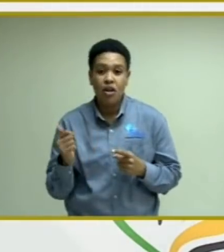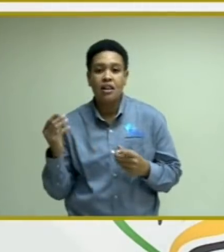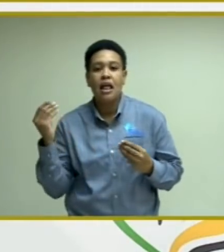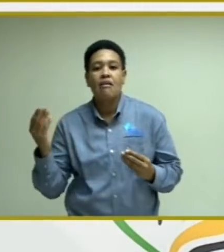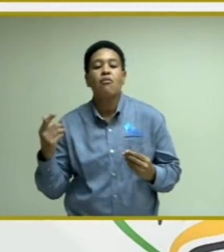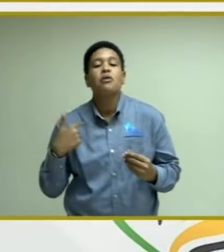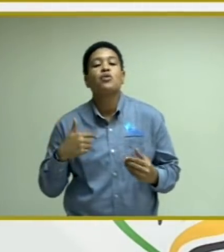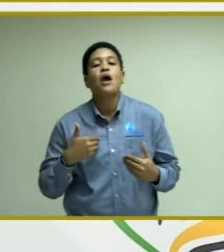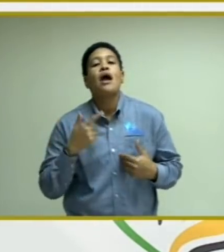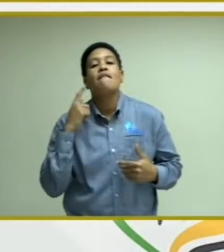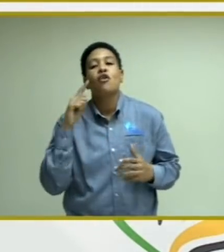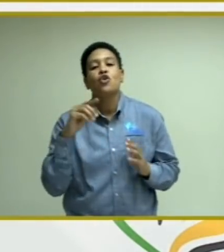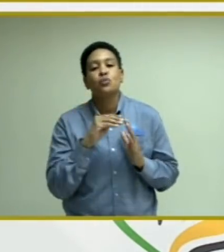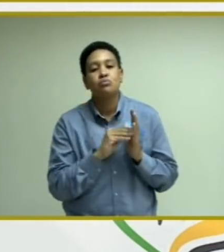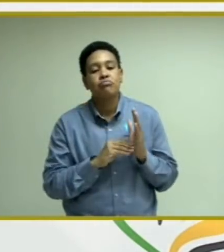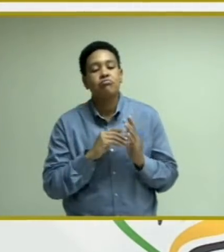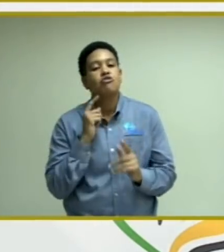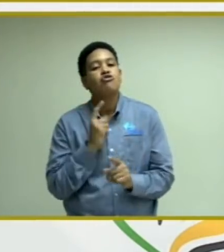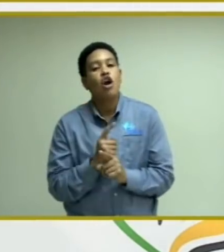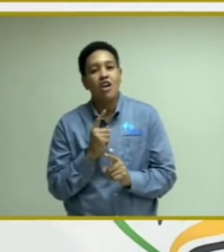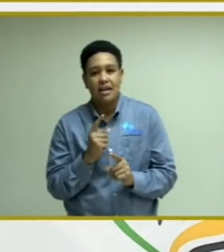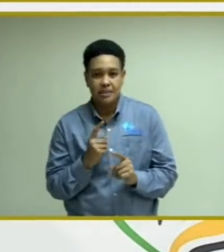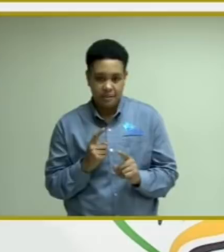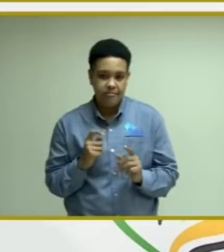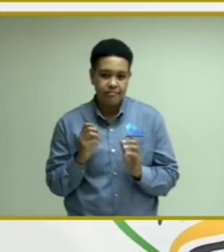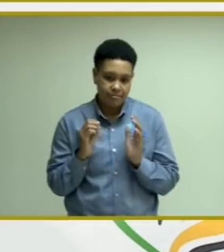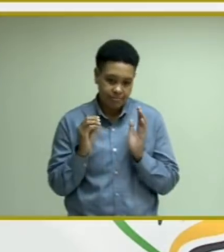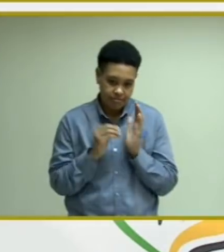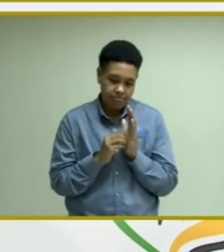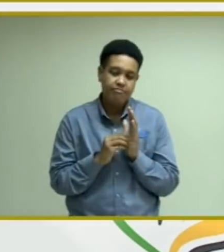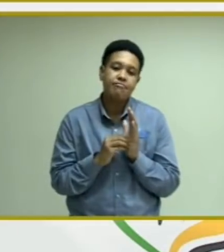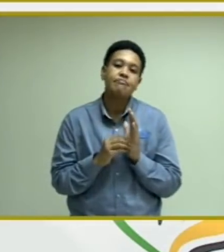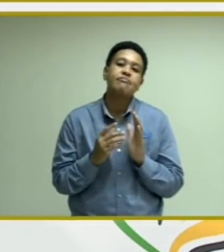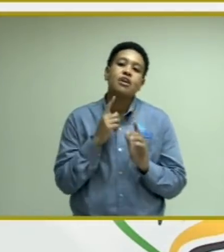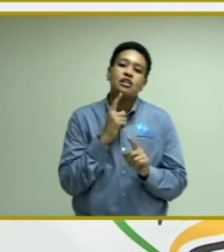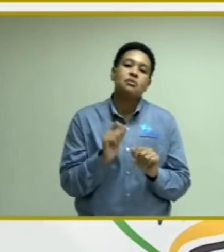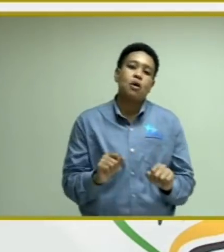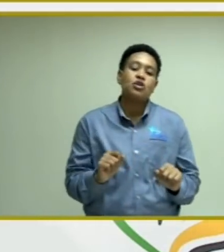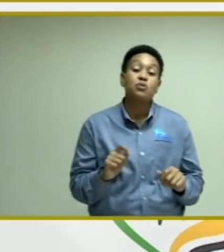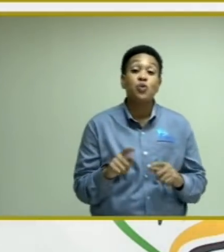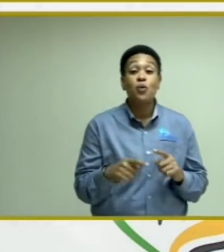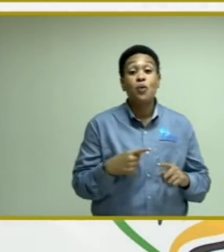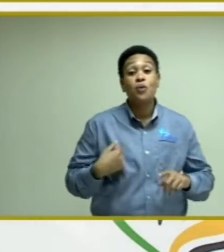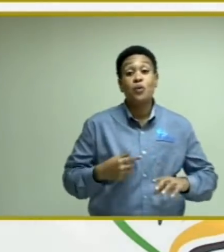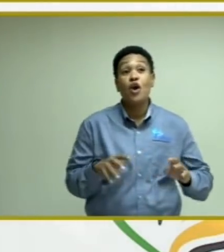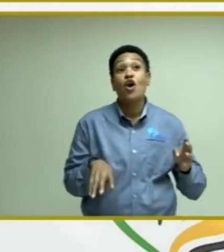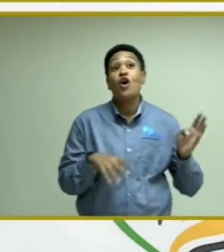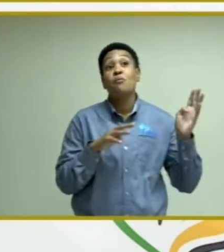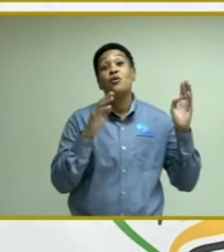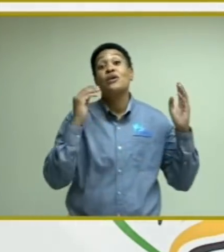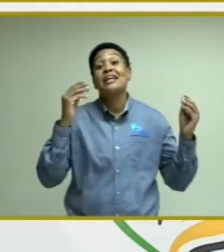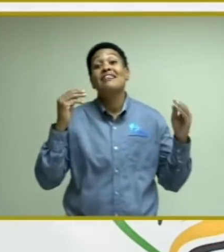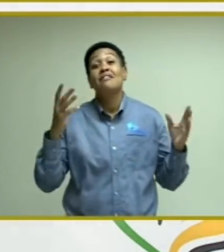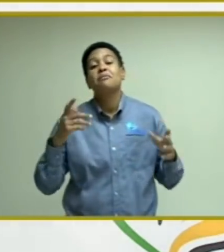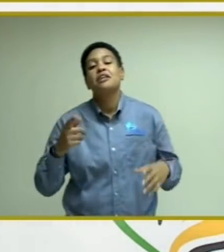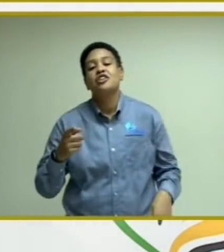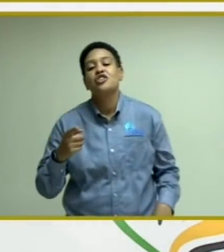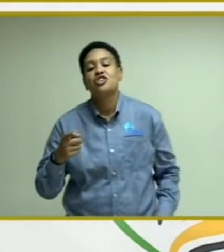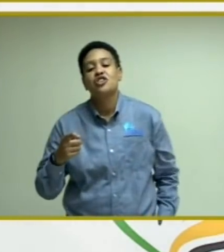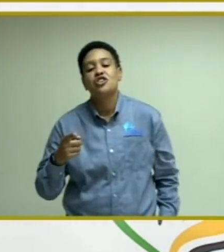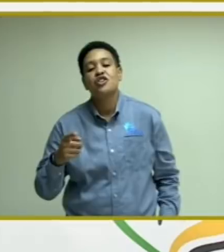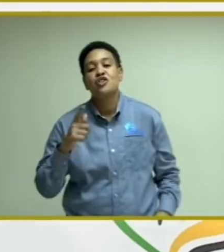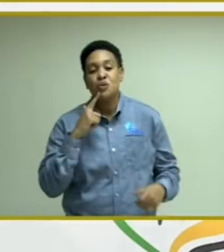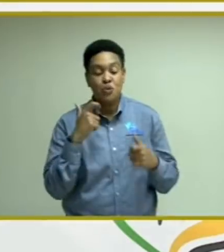information that we have for you is accurate and as accurate as possible, so that when we upload this information to